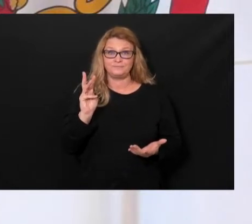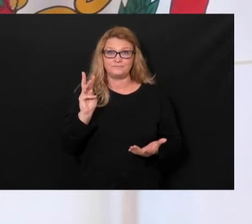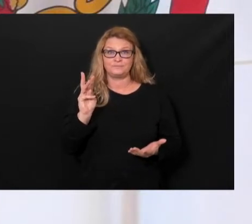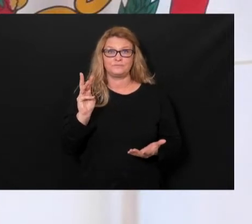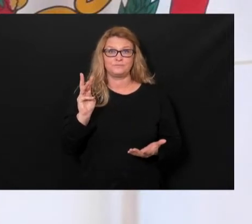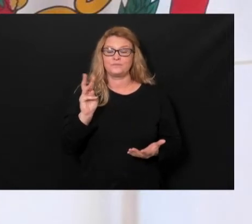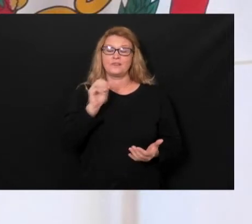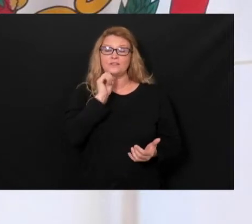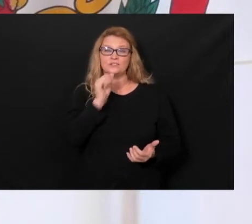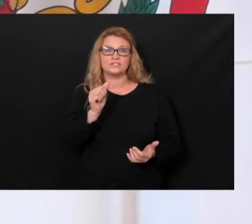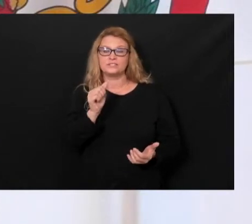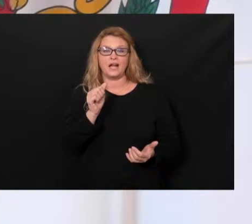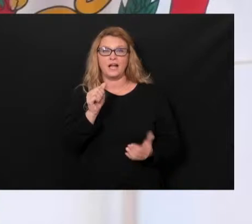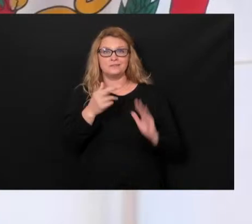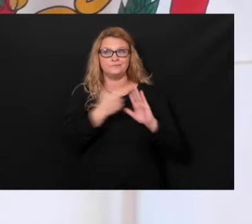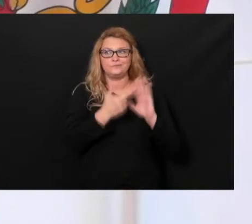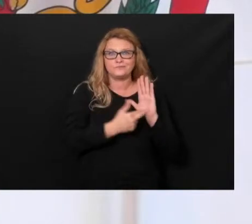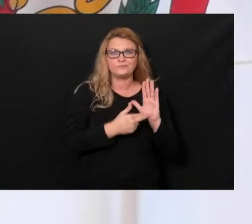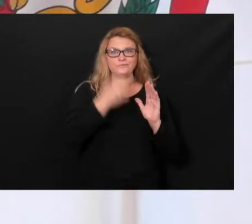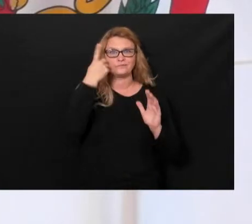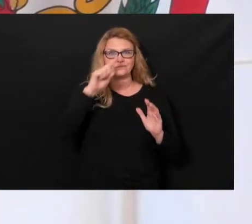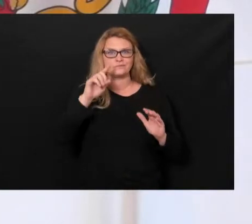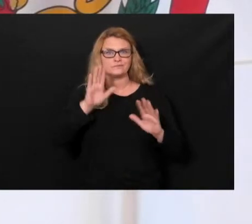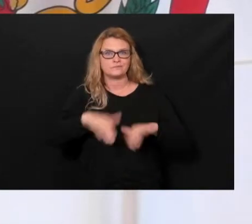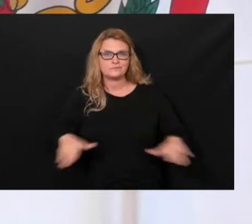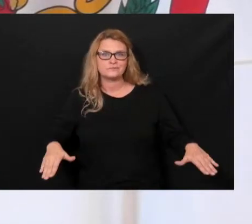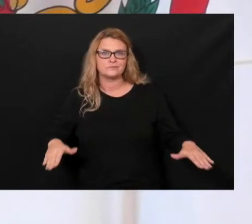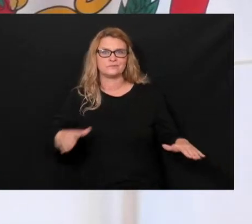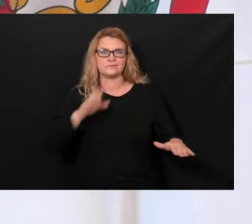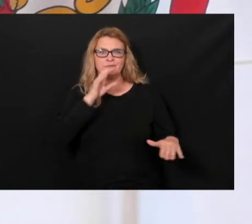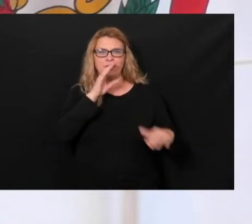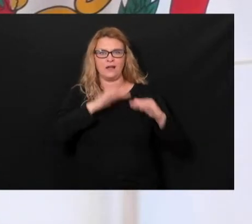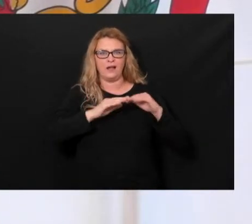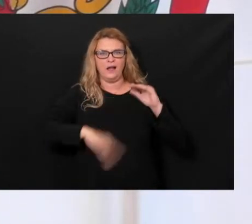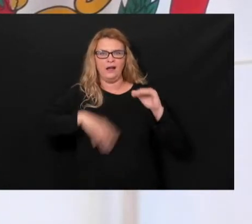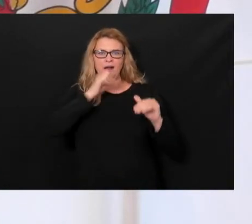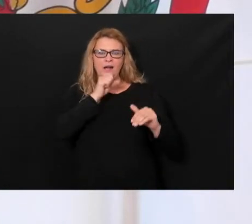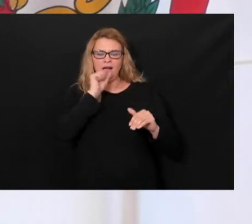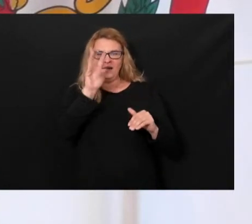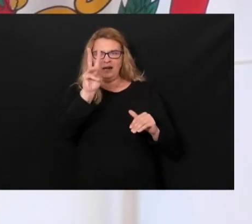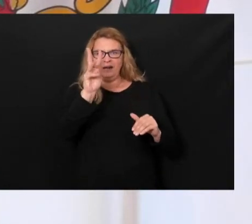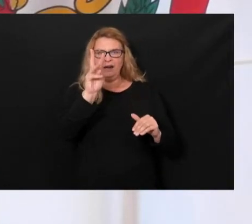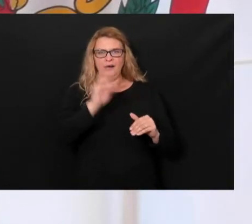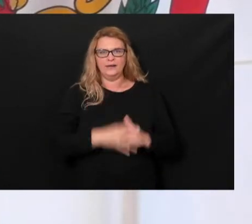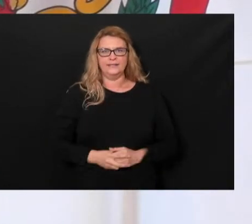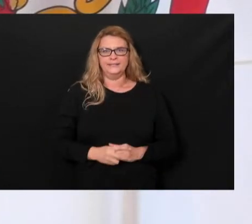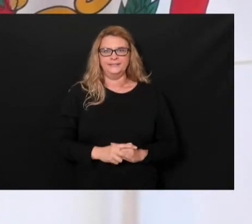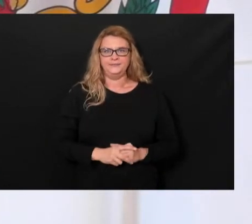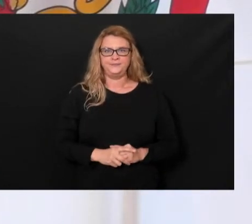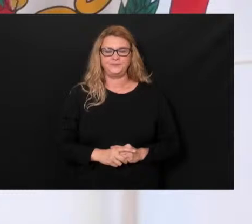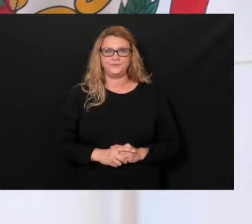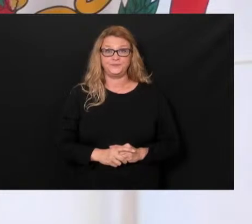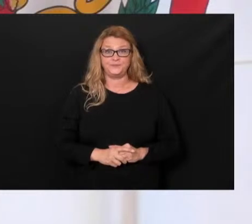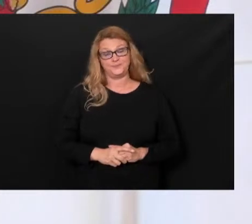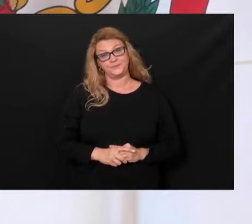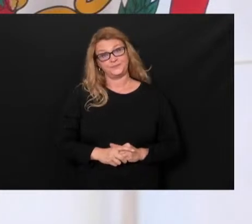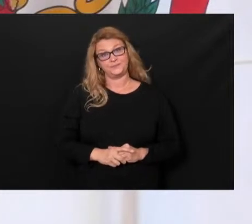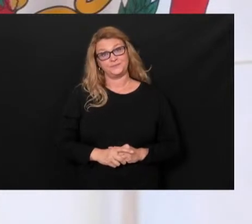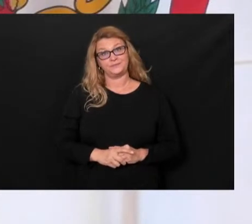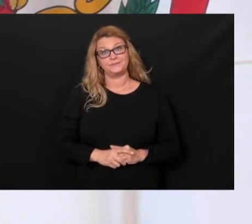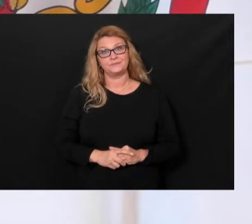There's not guidance out. As far as giving them the shots at this point in time. So the long and short of it